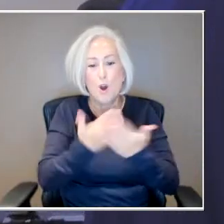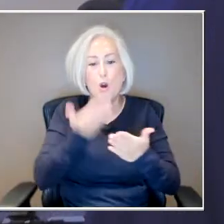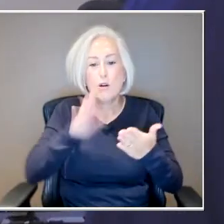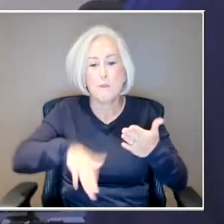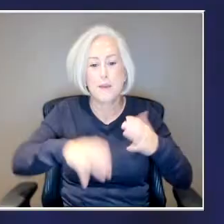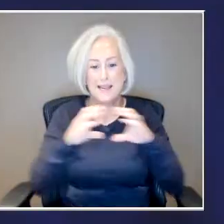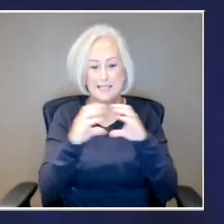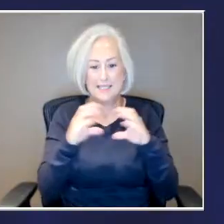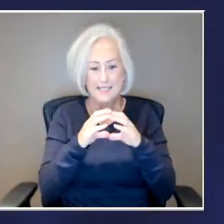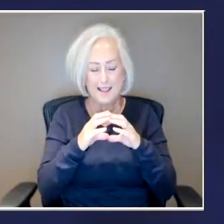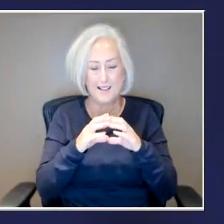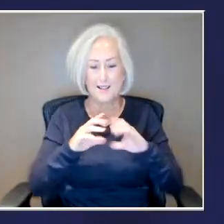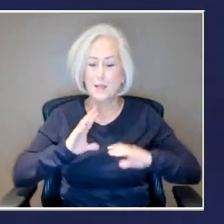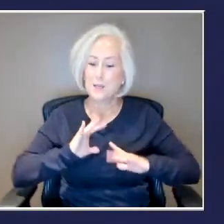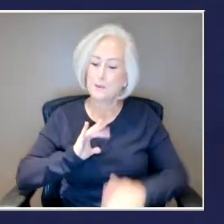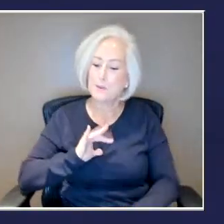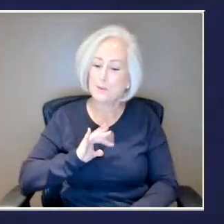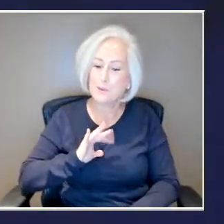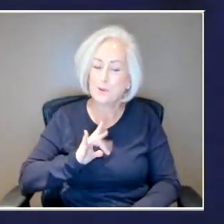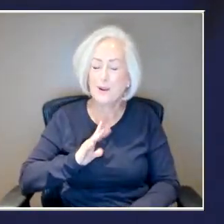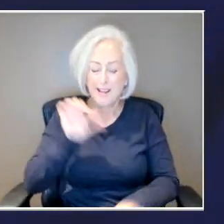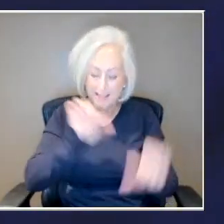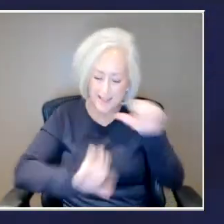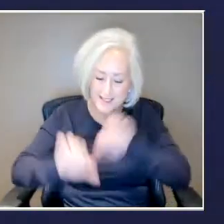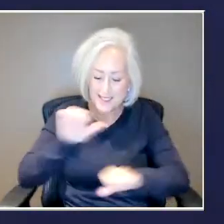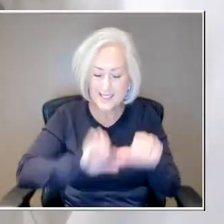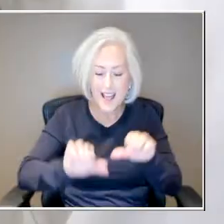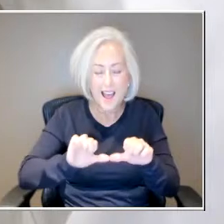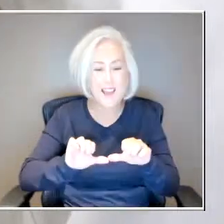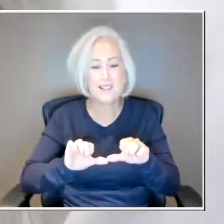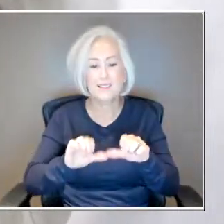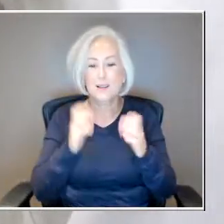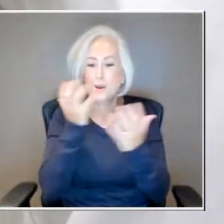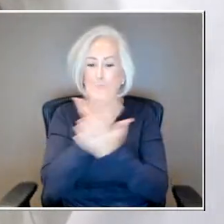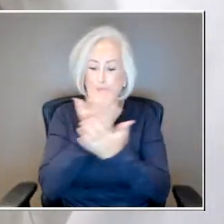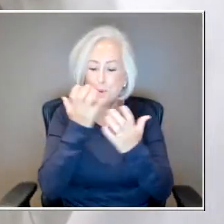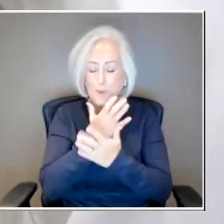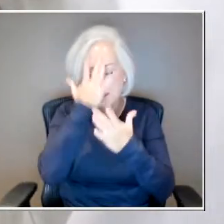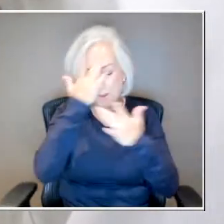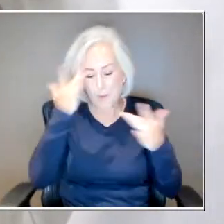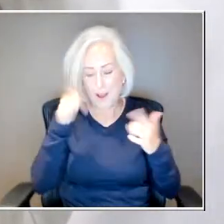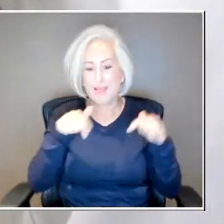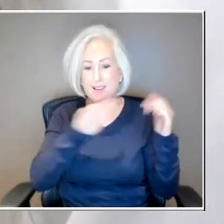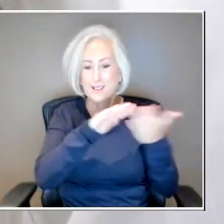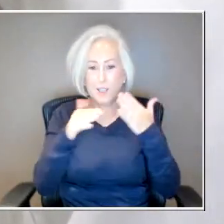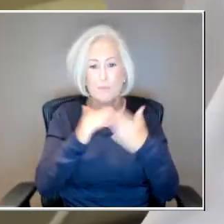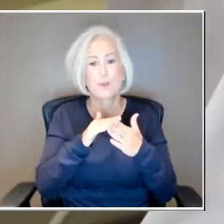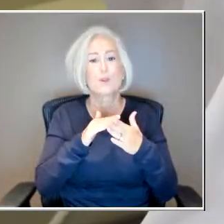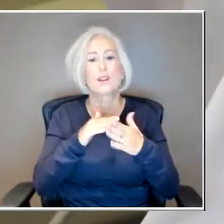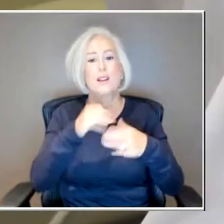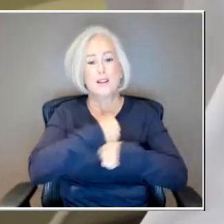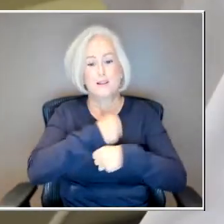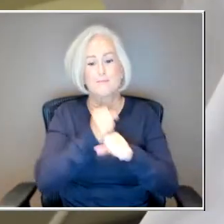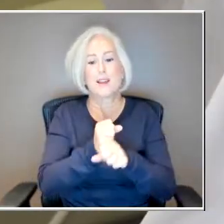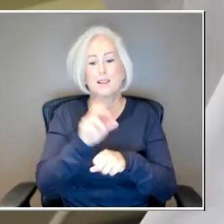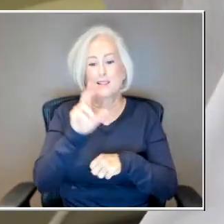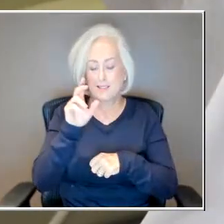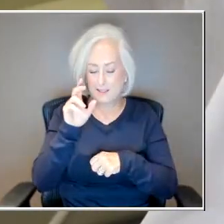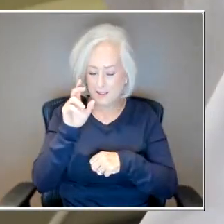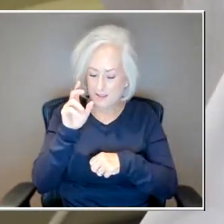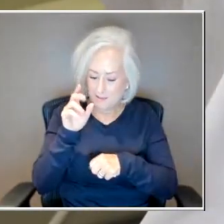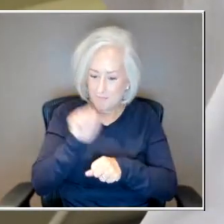advances that medical people, it tells you why this community works so hard to get an NCI designated cancer center, because